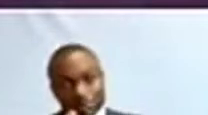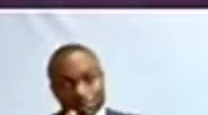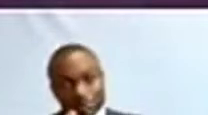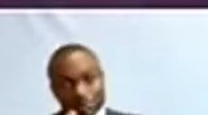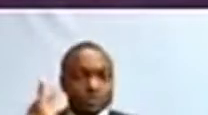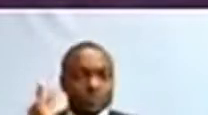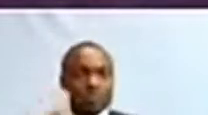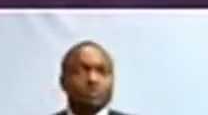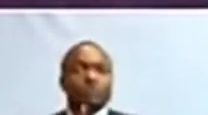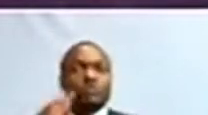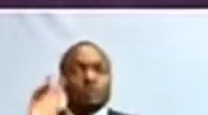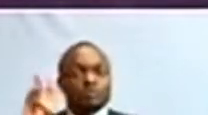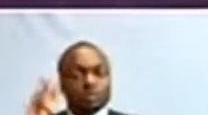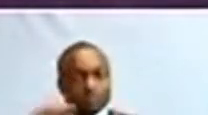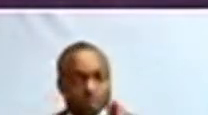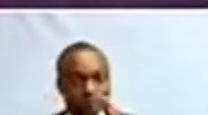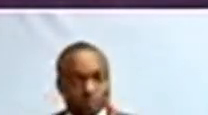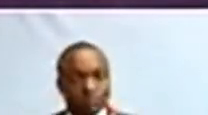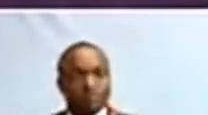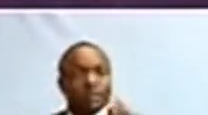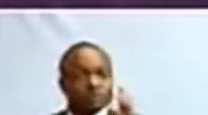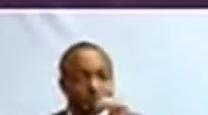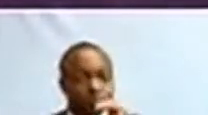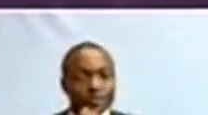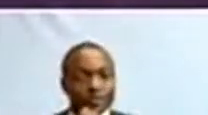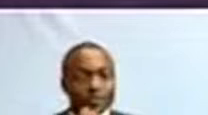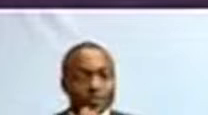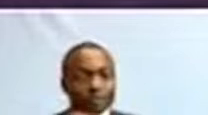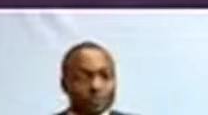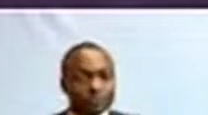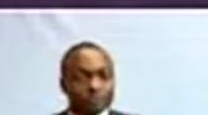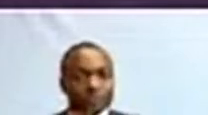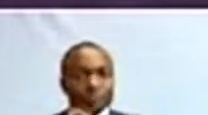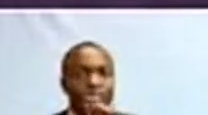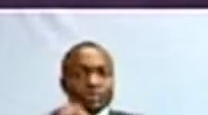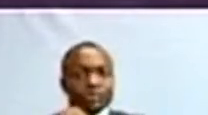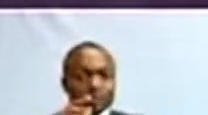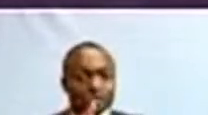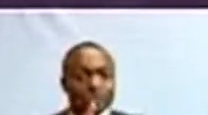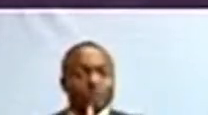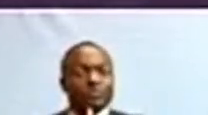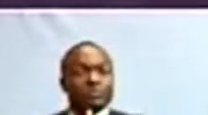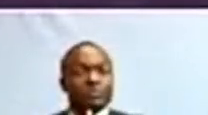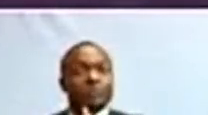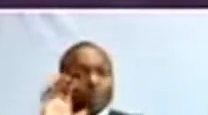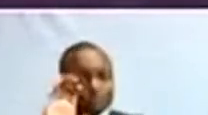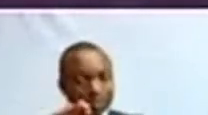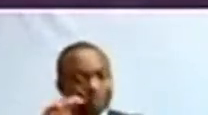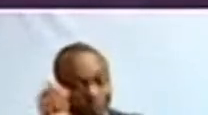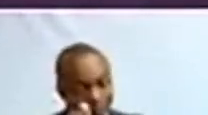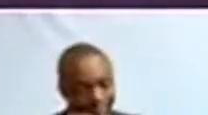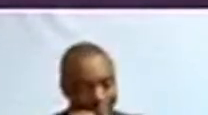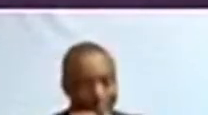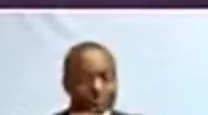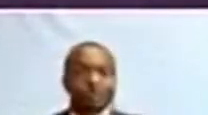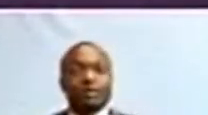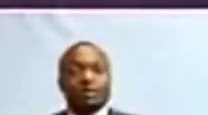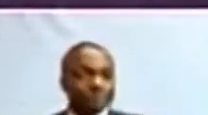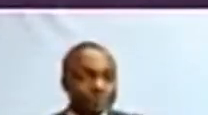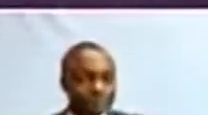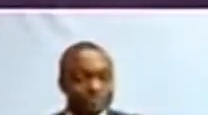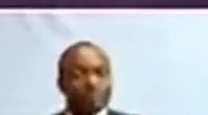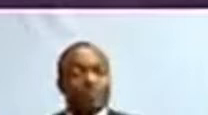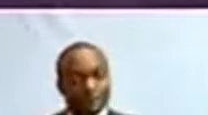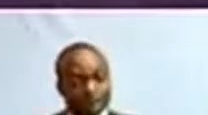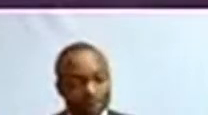Center, and they were considering the operations of the Department of National Guidance and Religious Affairs. And we also